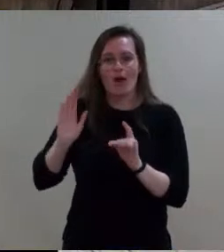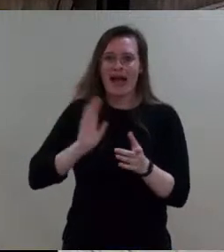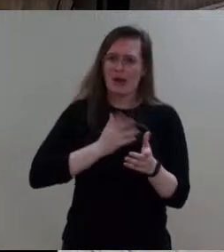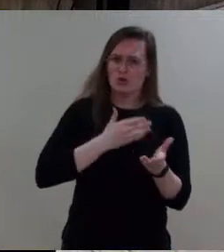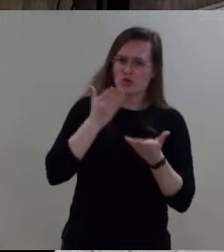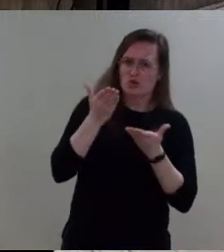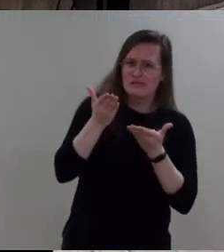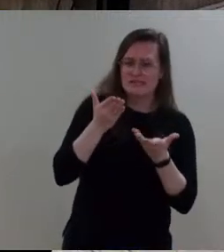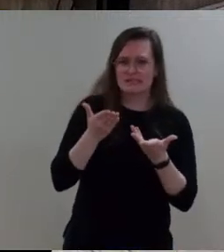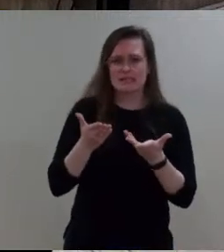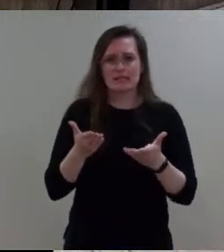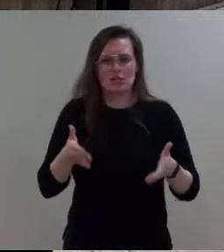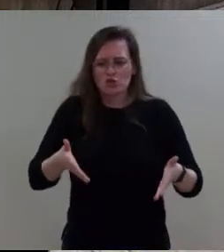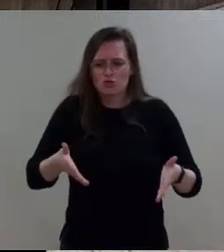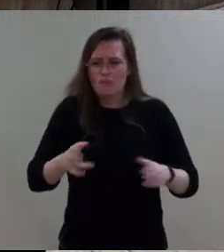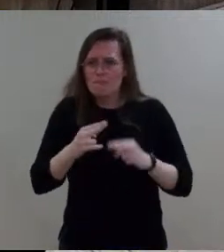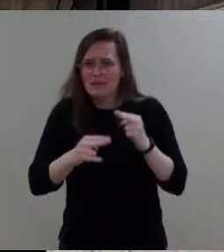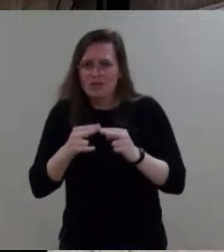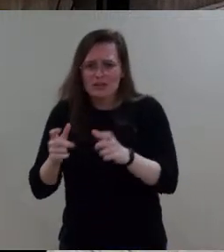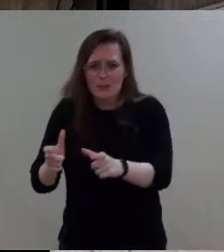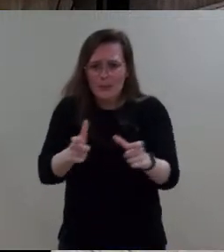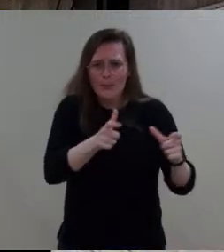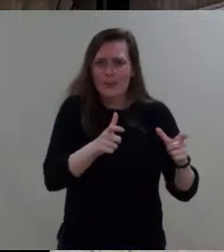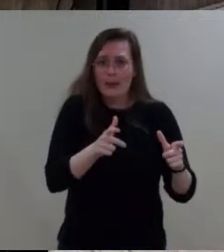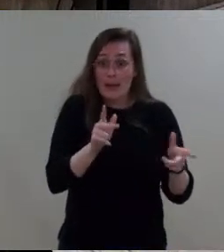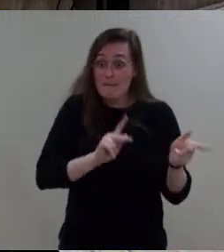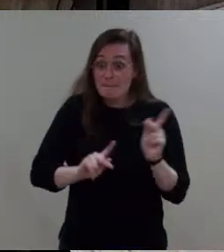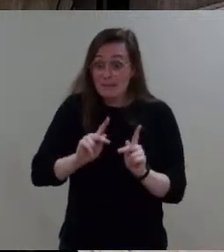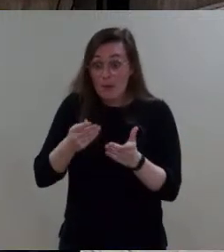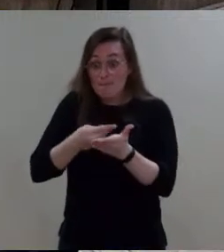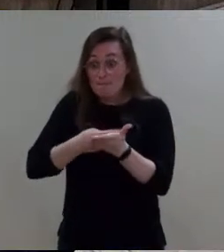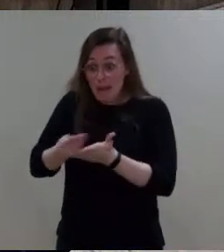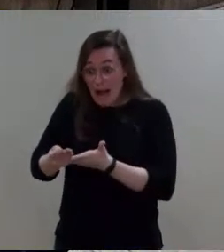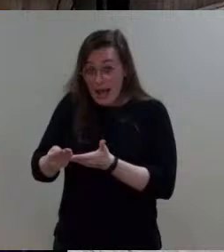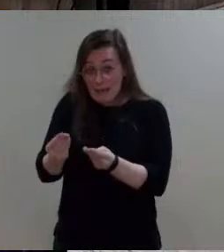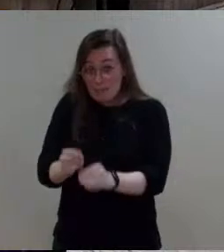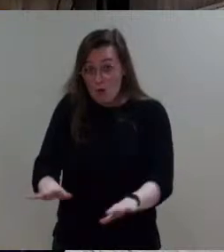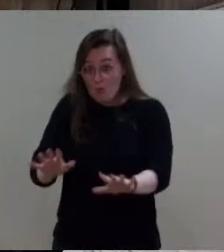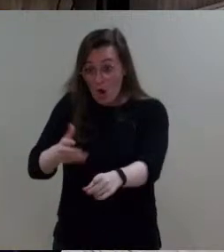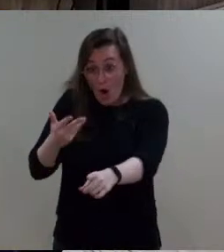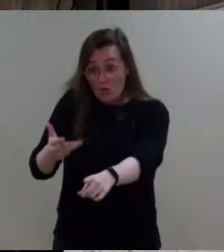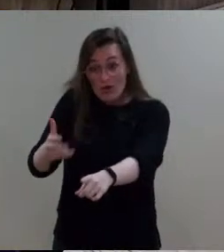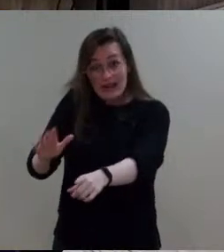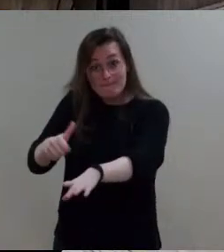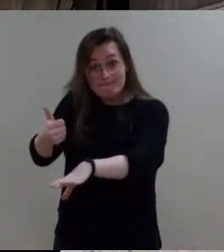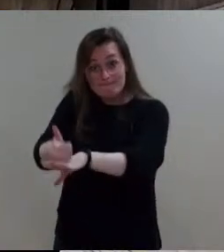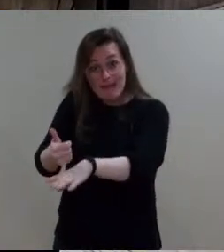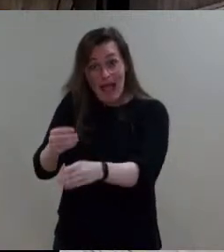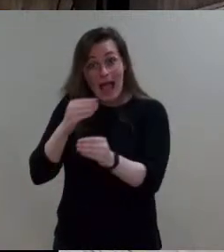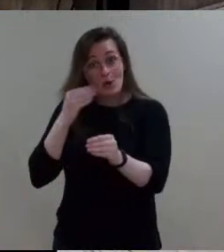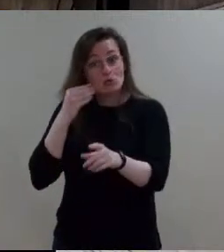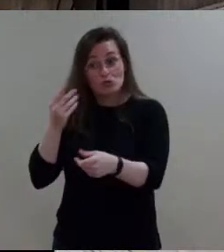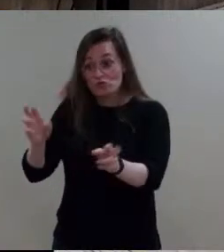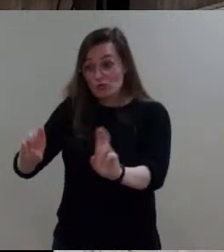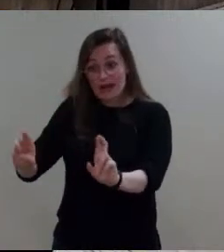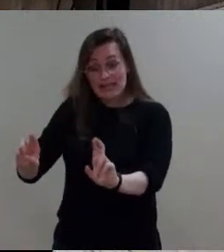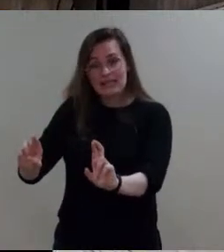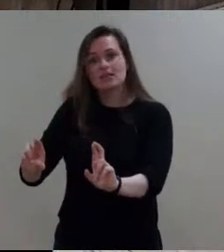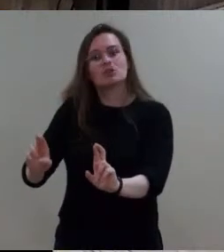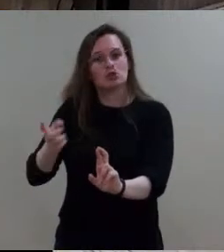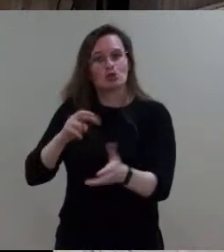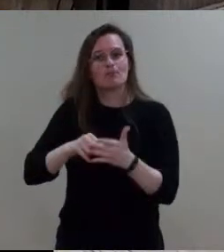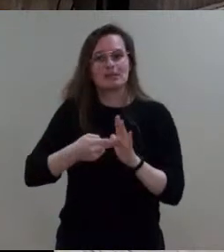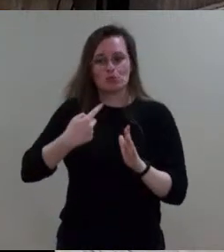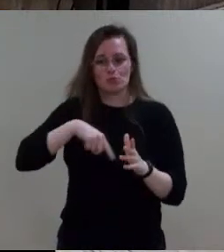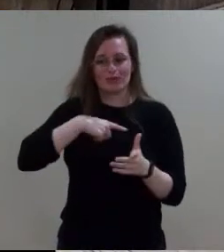that people, as soon as they buy a lot, it's right there for them. So these private investments depend on the town's infrastructure and